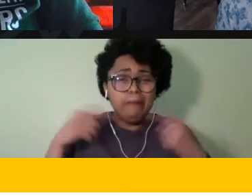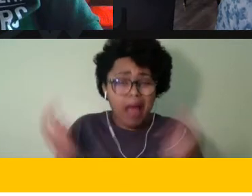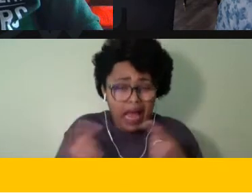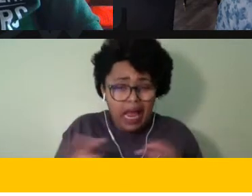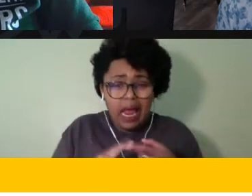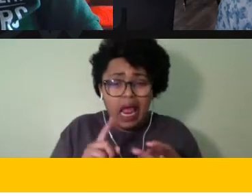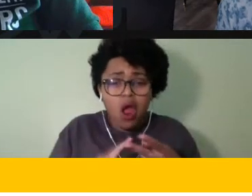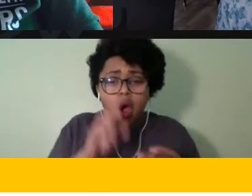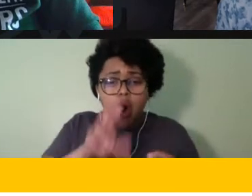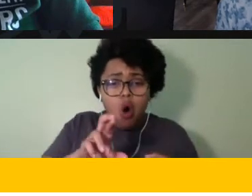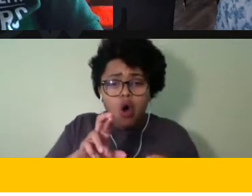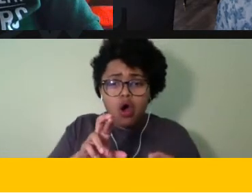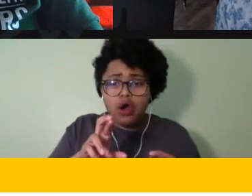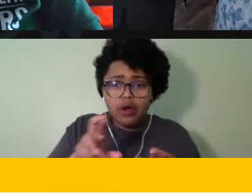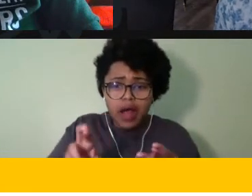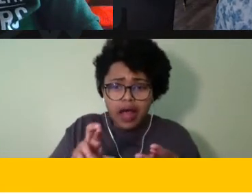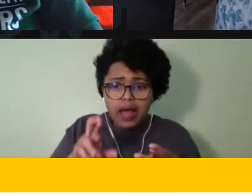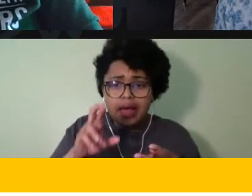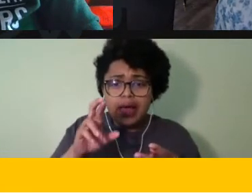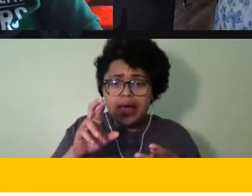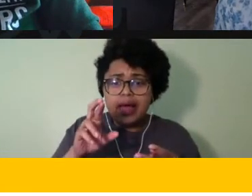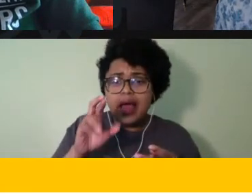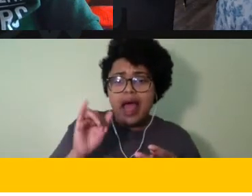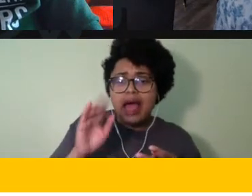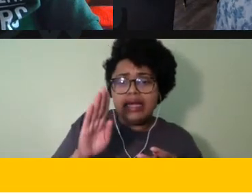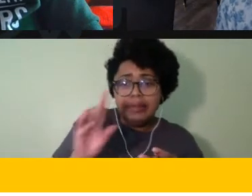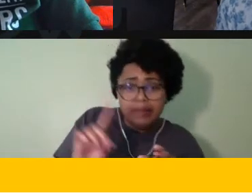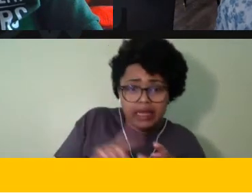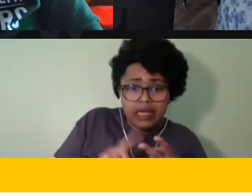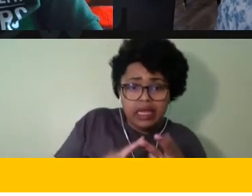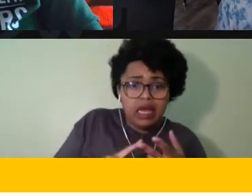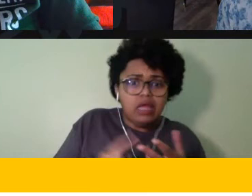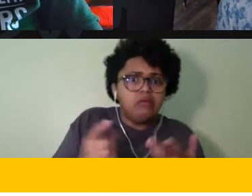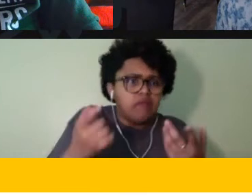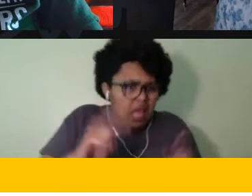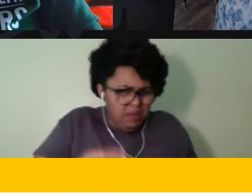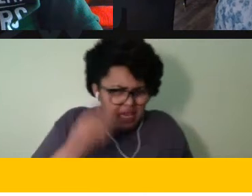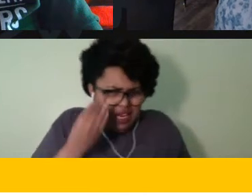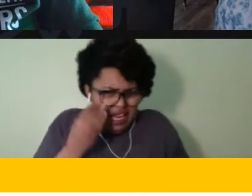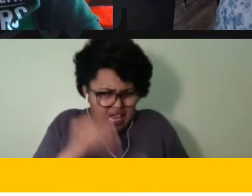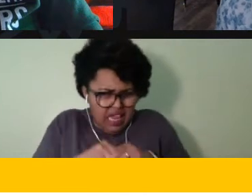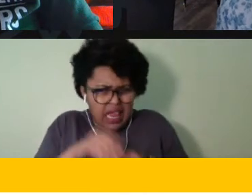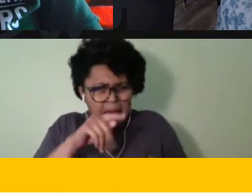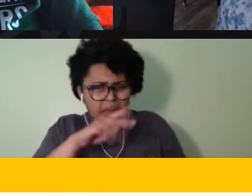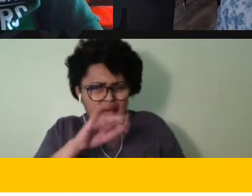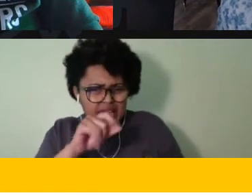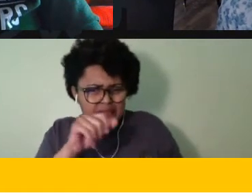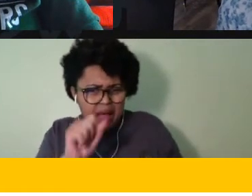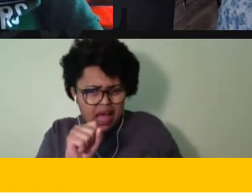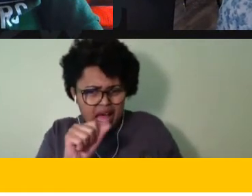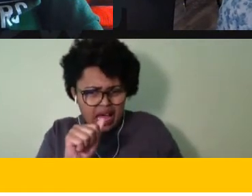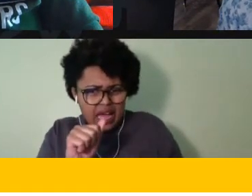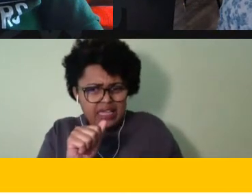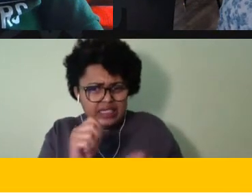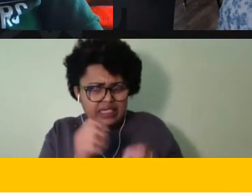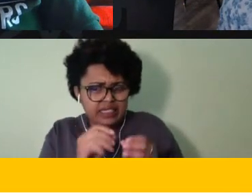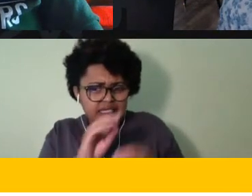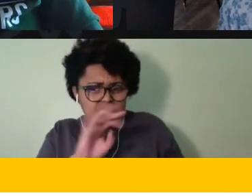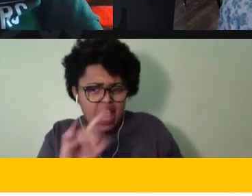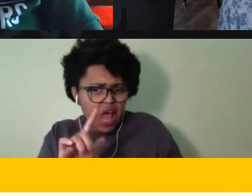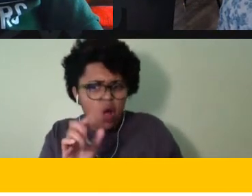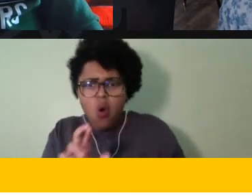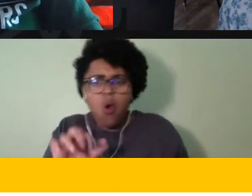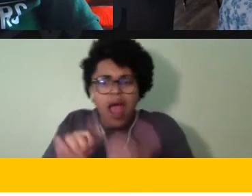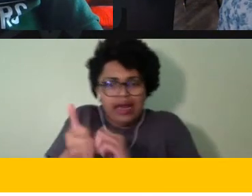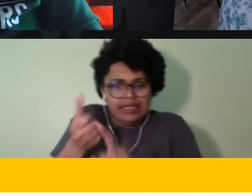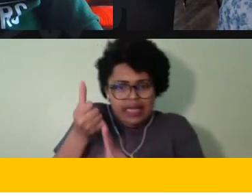plasma cells, or whether anti-TNF treatment in human disease impact plasma cells? Great